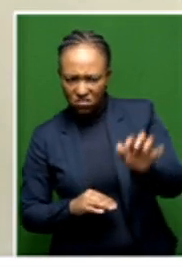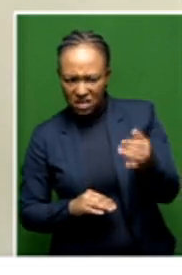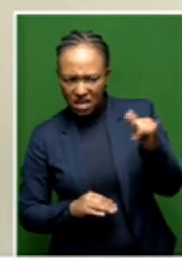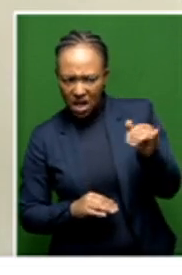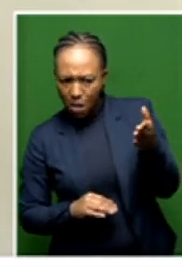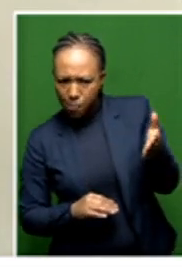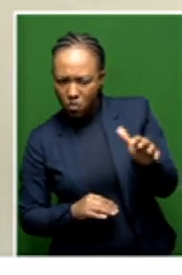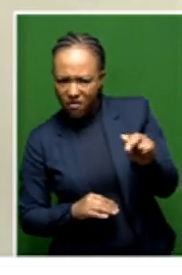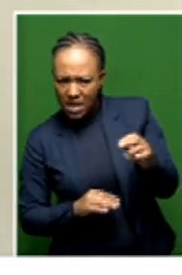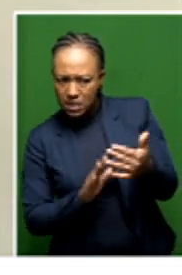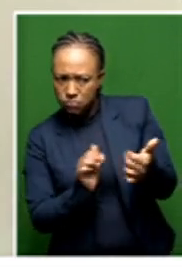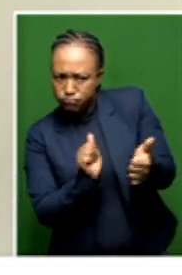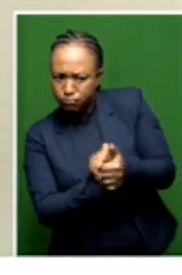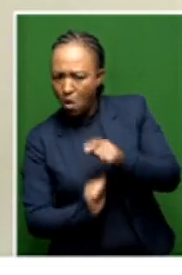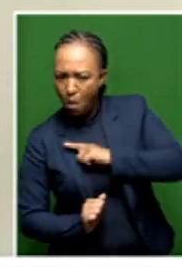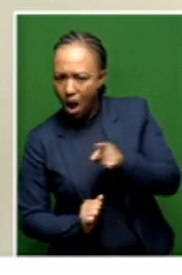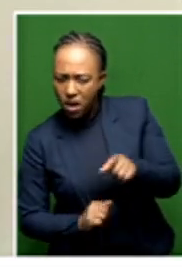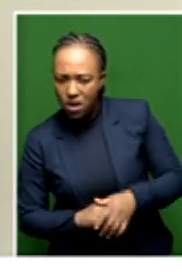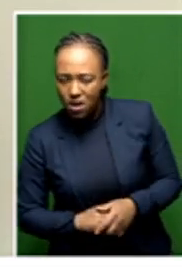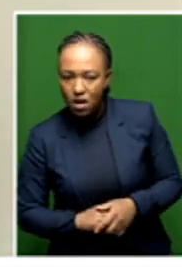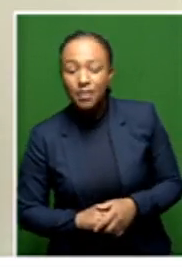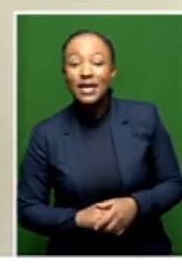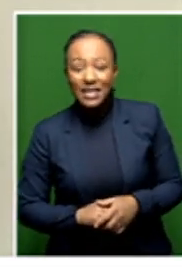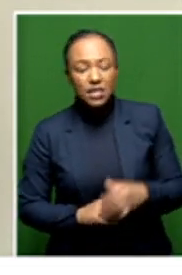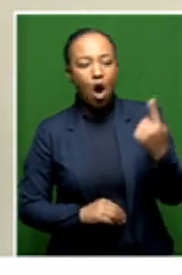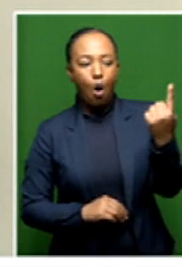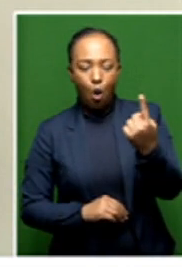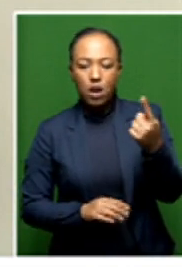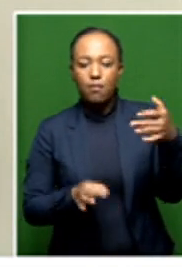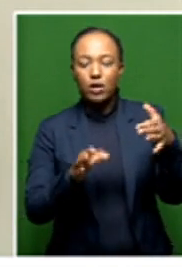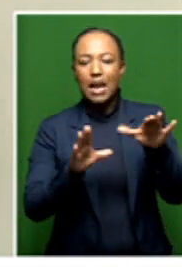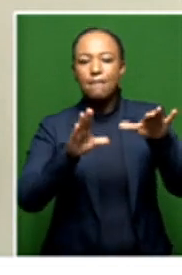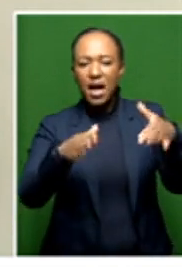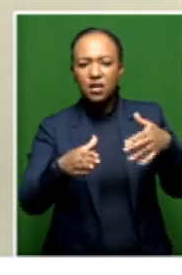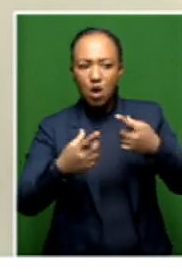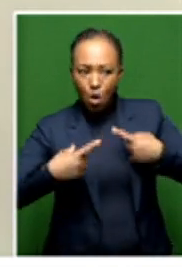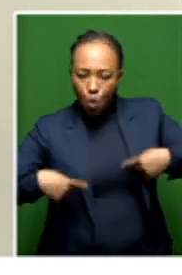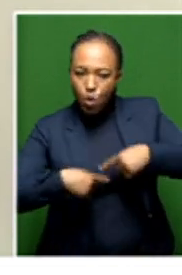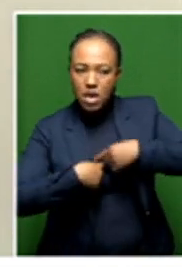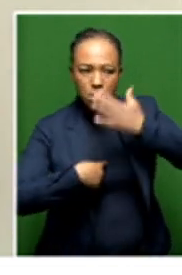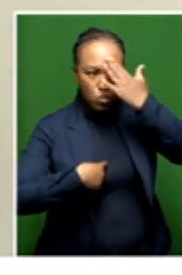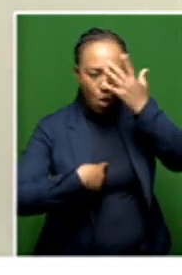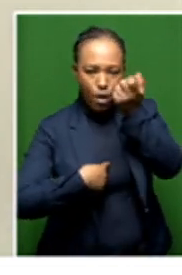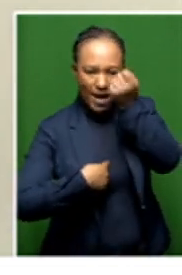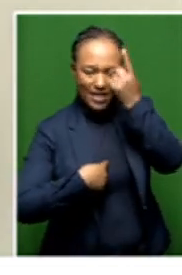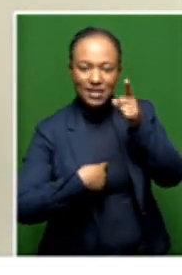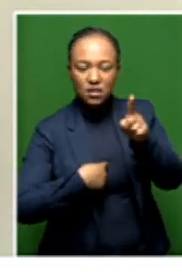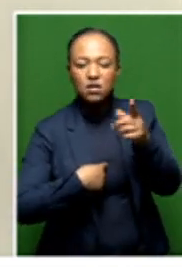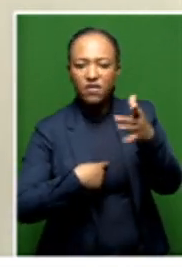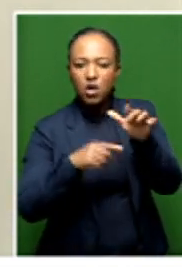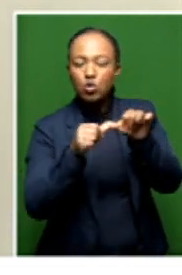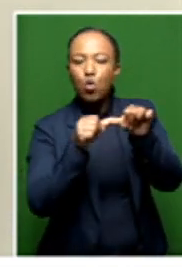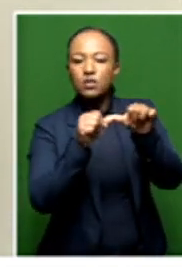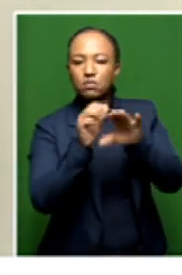the alliance with the ANC? It is the only party that we understand and that we know that has continued to advance